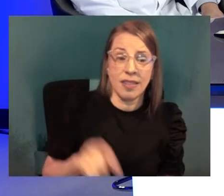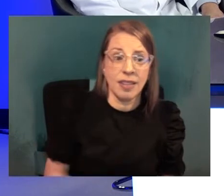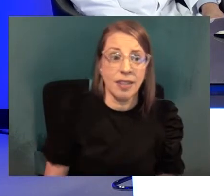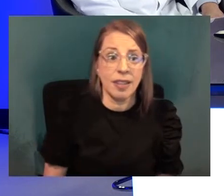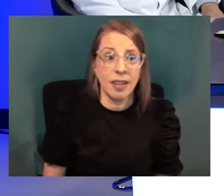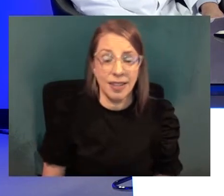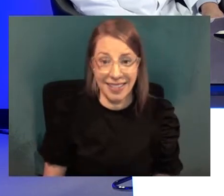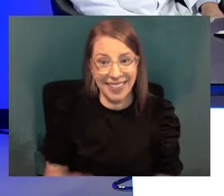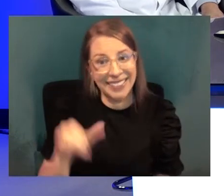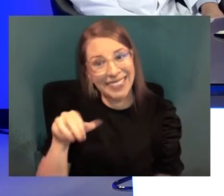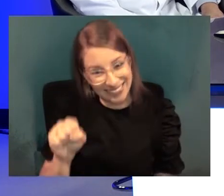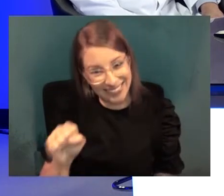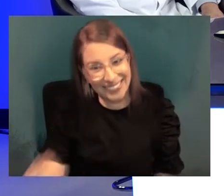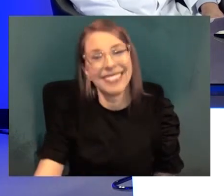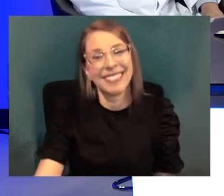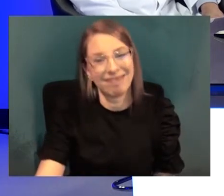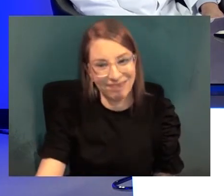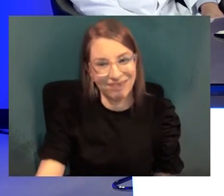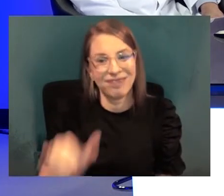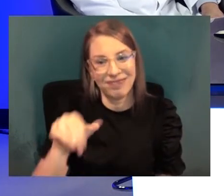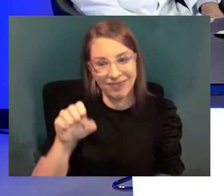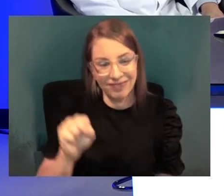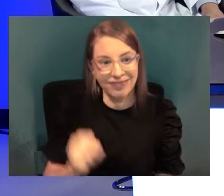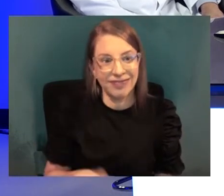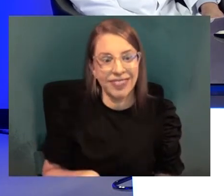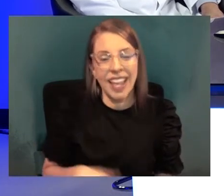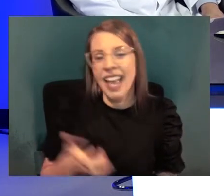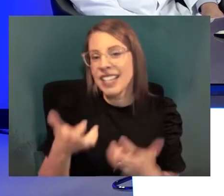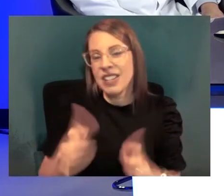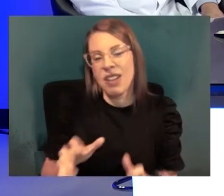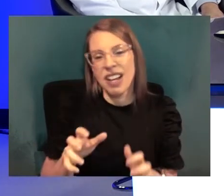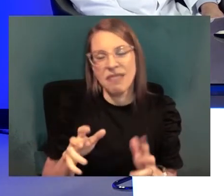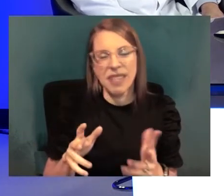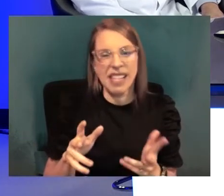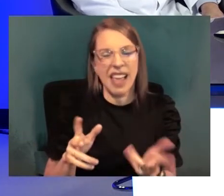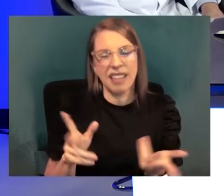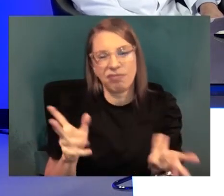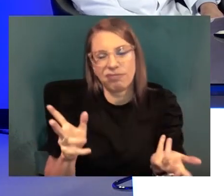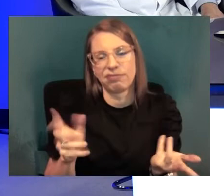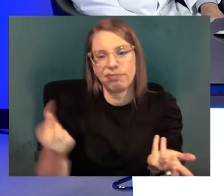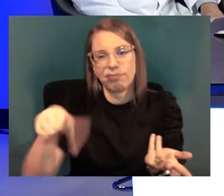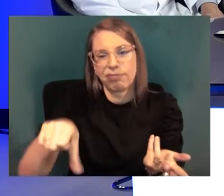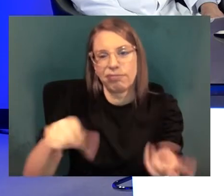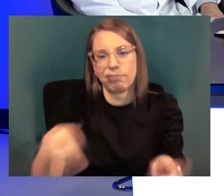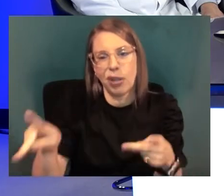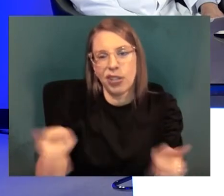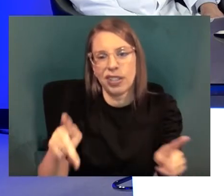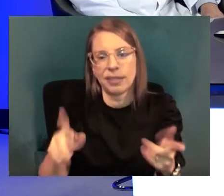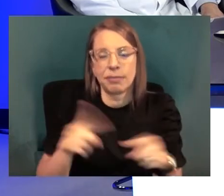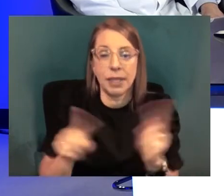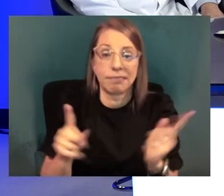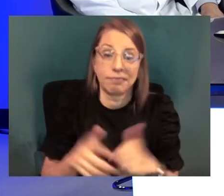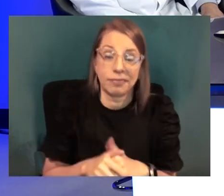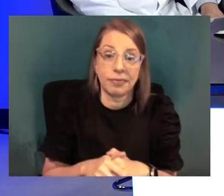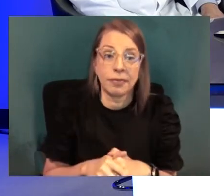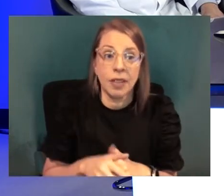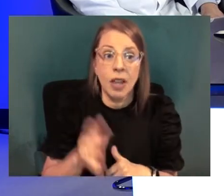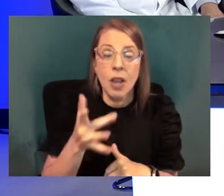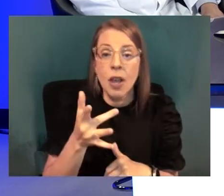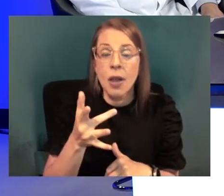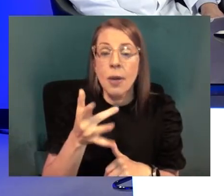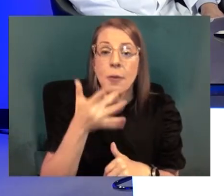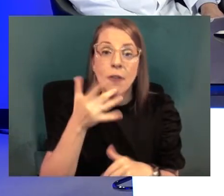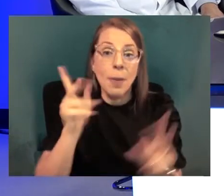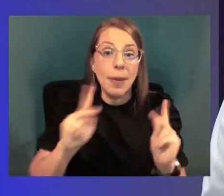Yes. Yes. I didn't want to be the party pooper, but like not in that sense. But again, I would rather have people enjoy it, be able